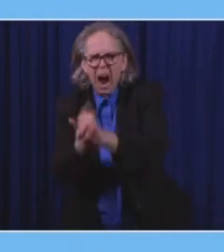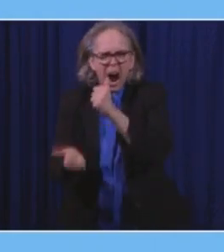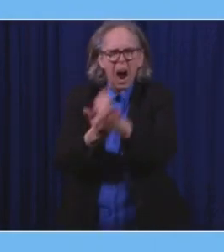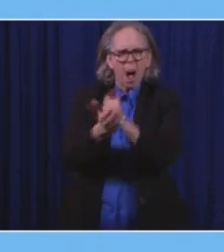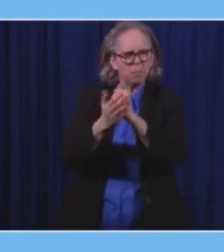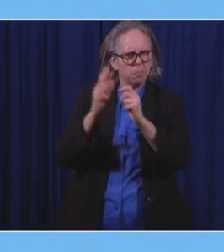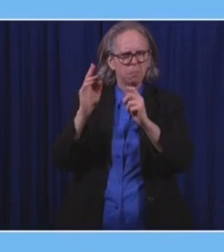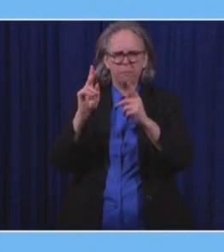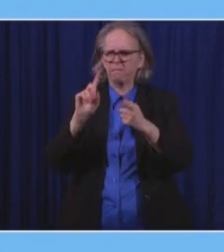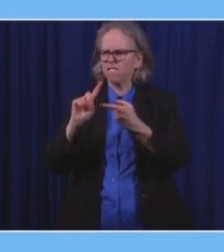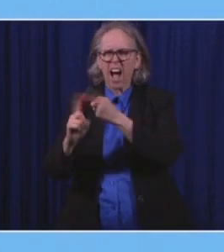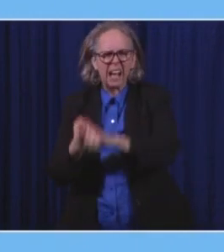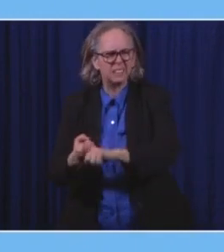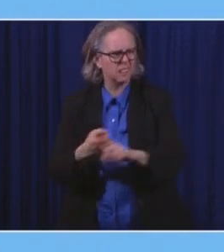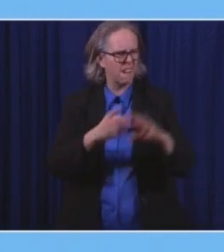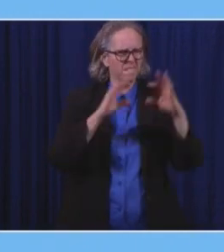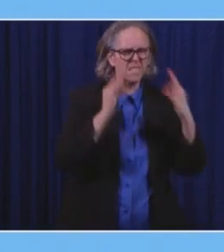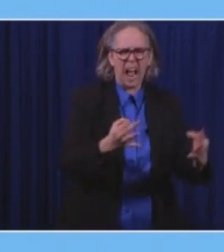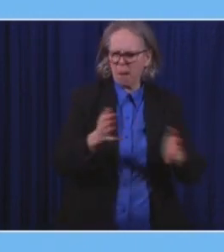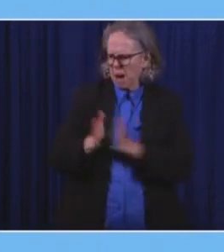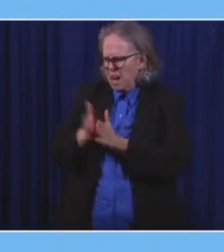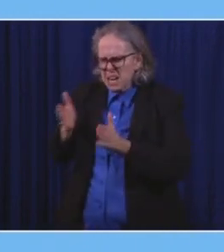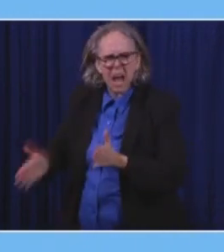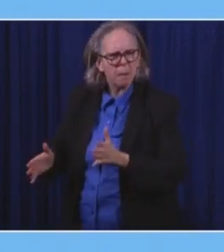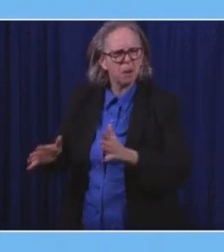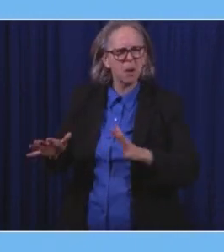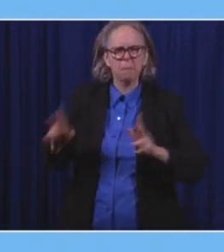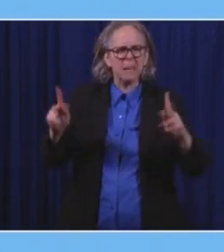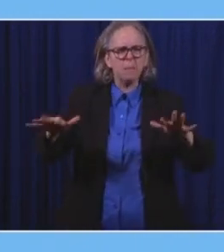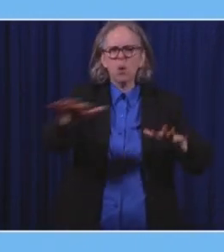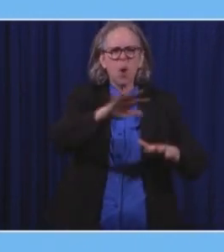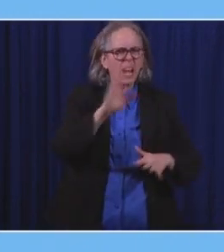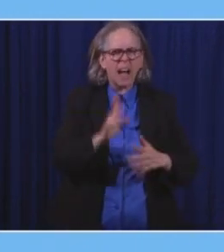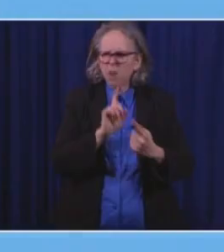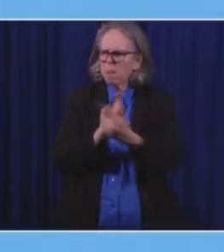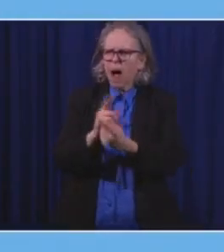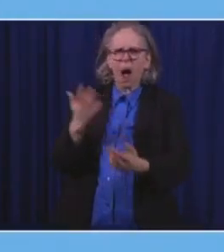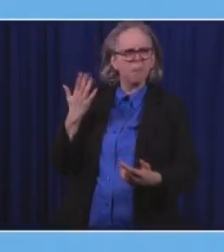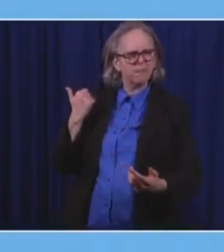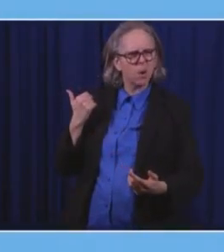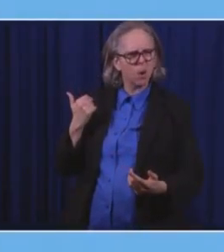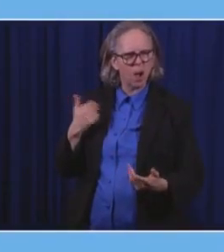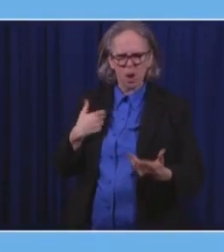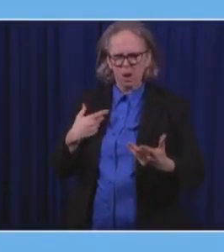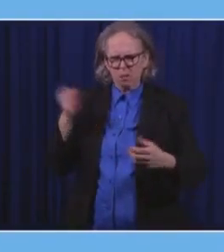friends, my families, and the people that I don't know, because we're all in this together.